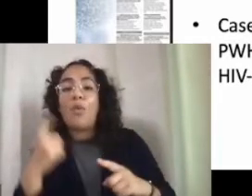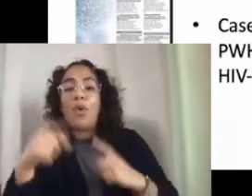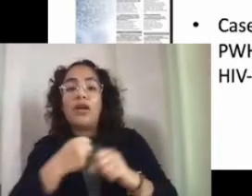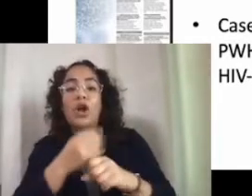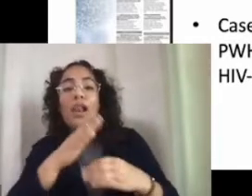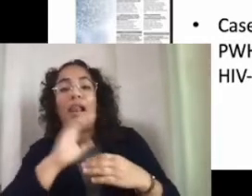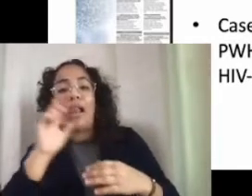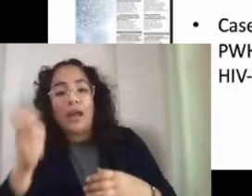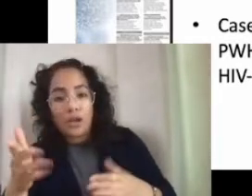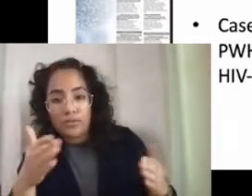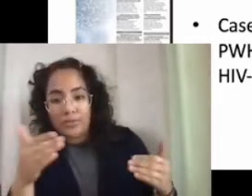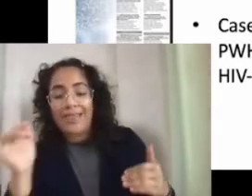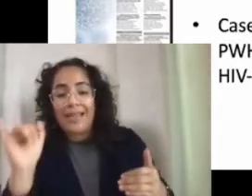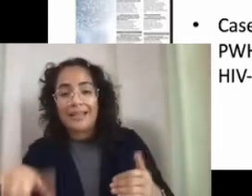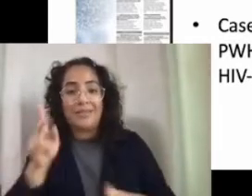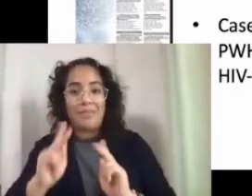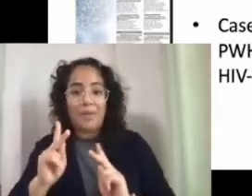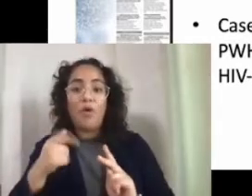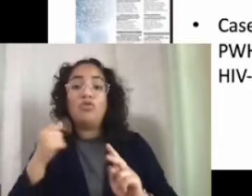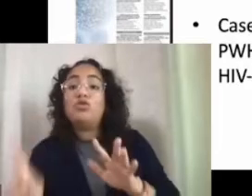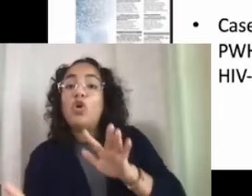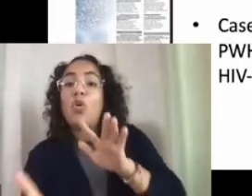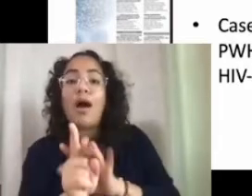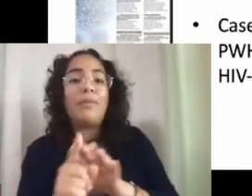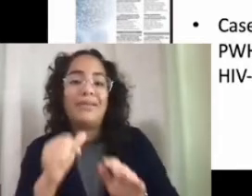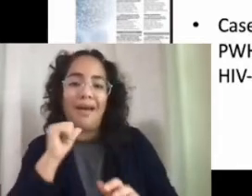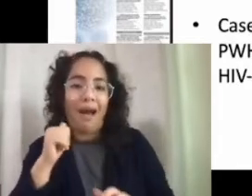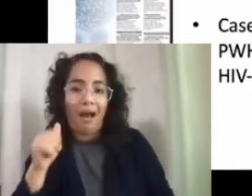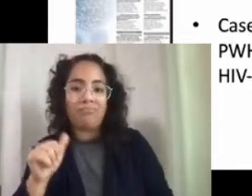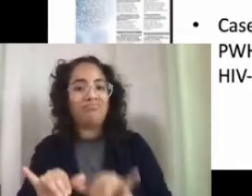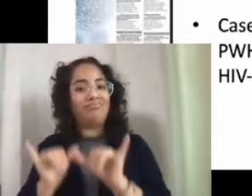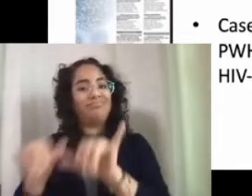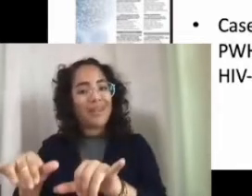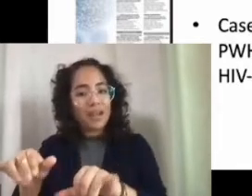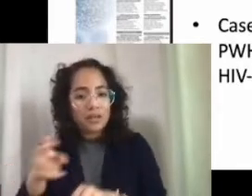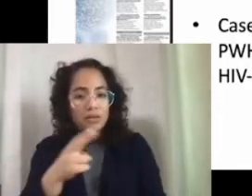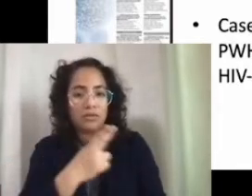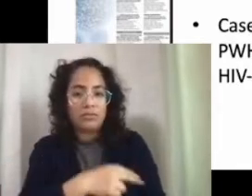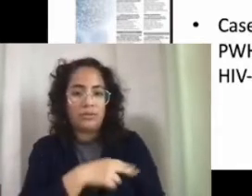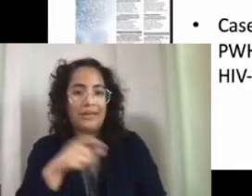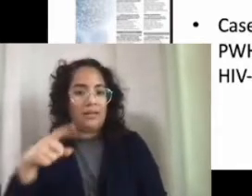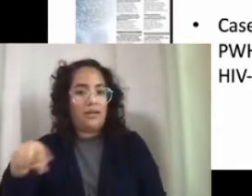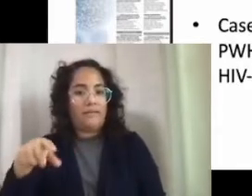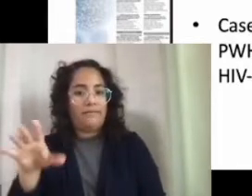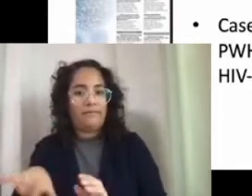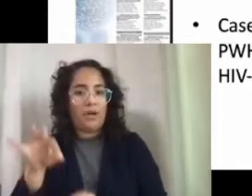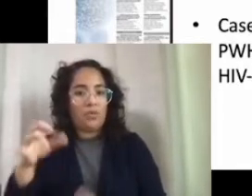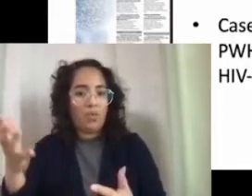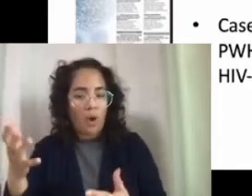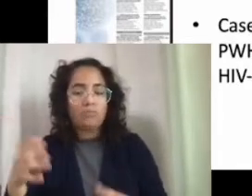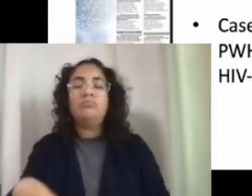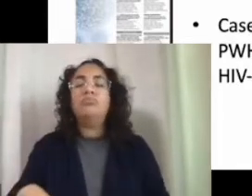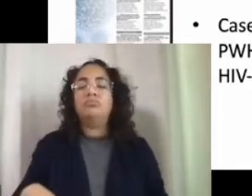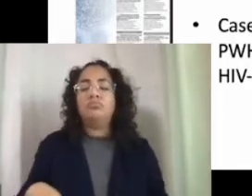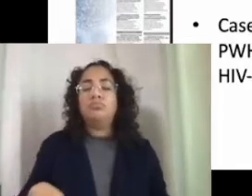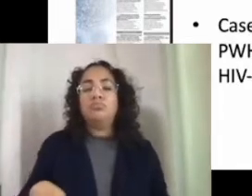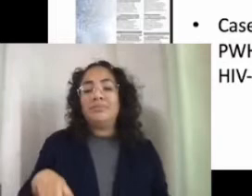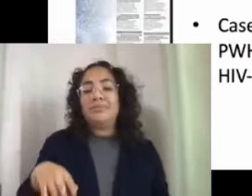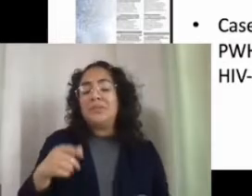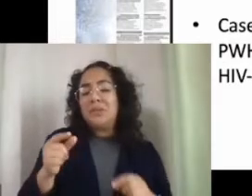get admitted to the hospital, but showed up to the emergency room. And what they found was that the small number of people with HIV in that